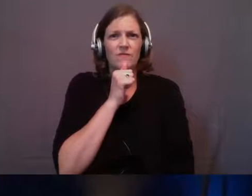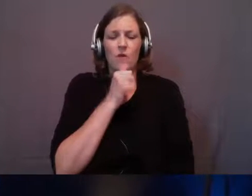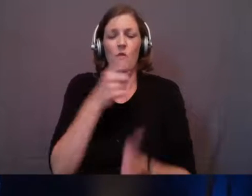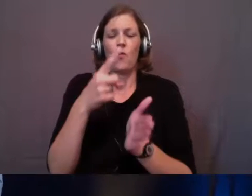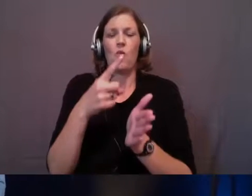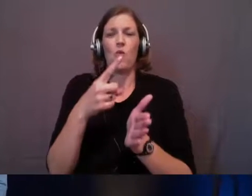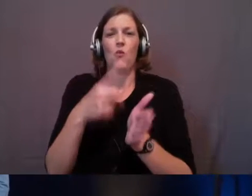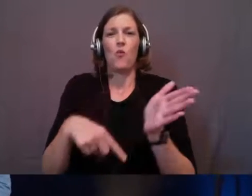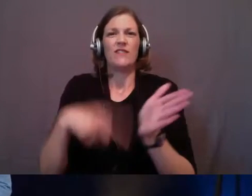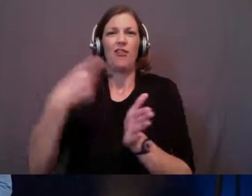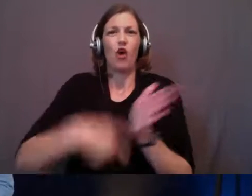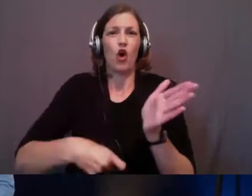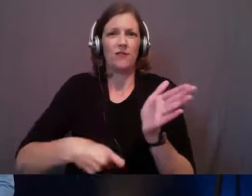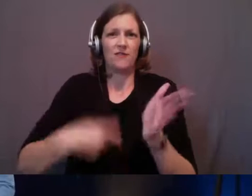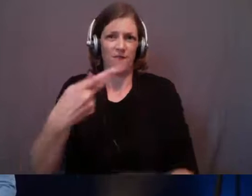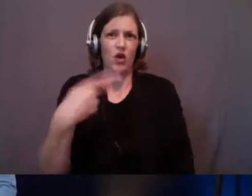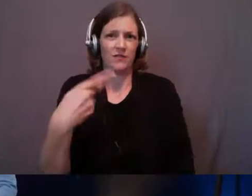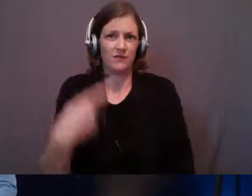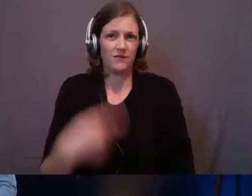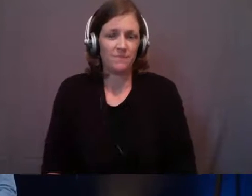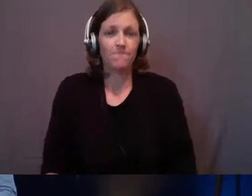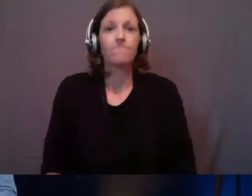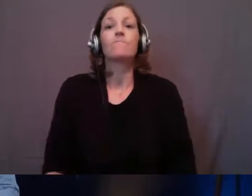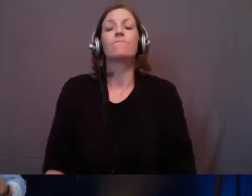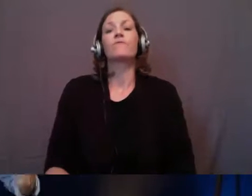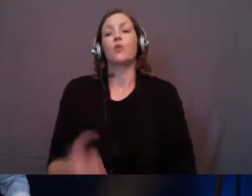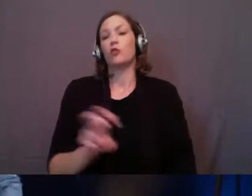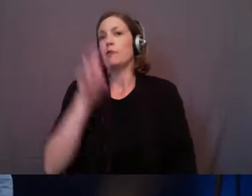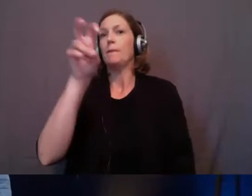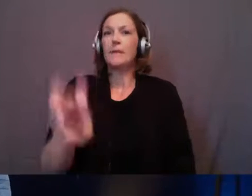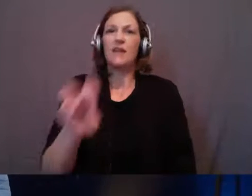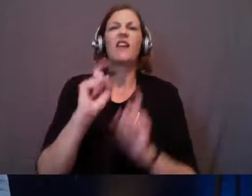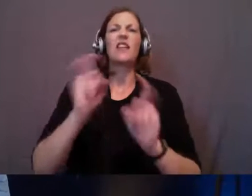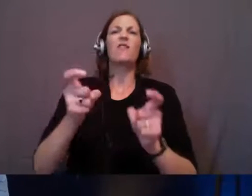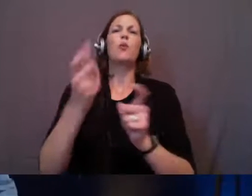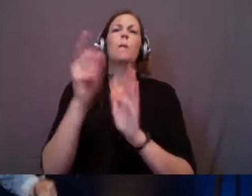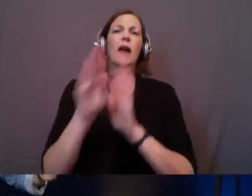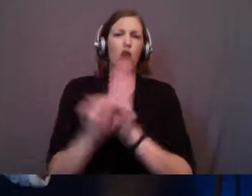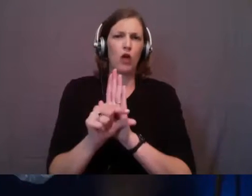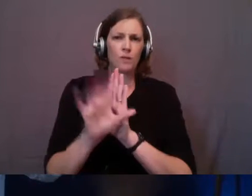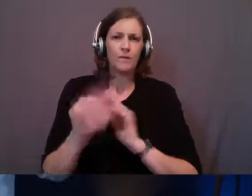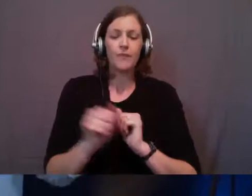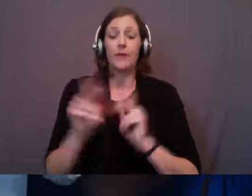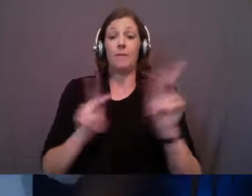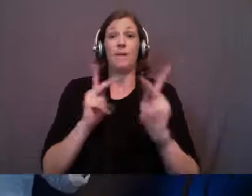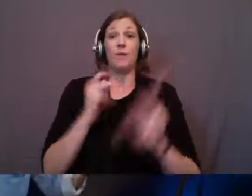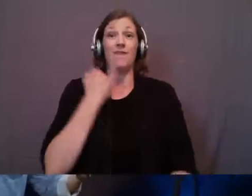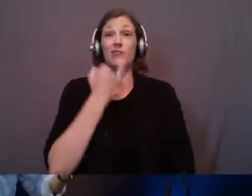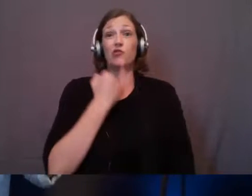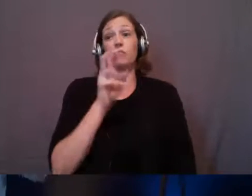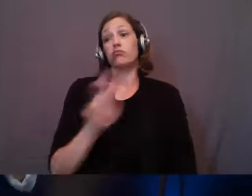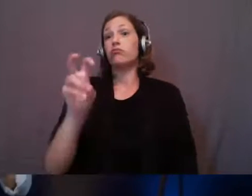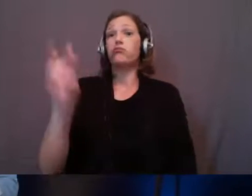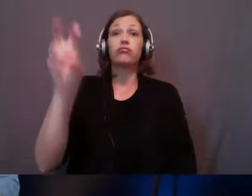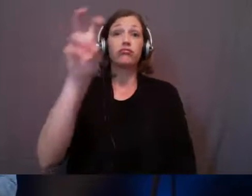us? So we're going to jump right in. We're going to give some context to what's happening. The people of Israel, they are wanderers. We've